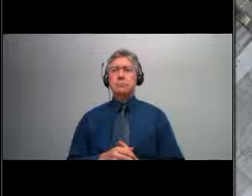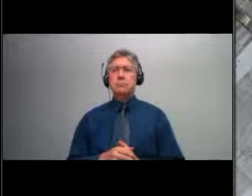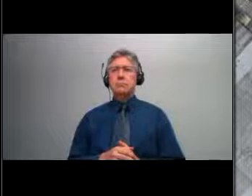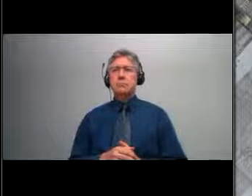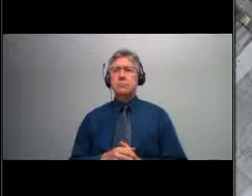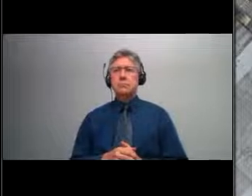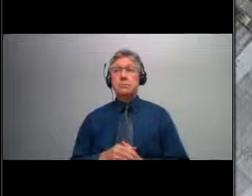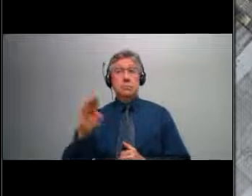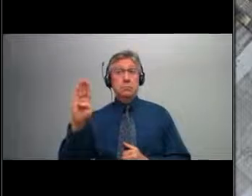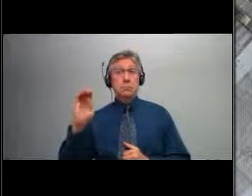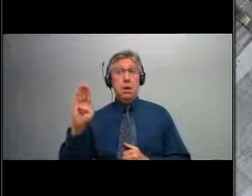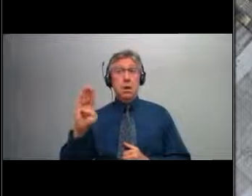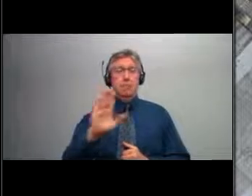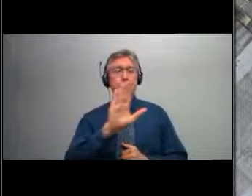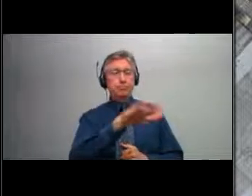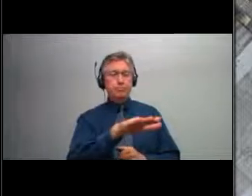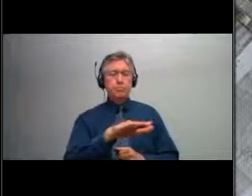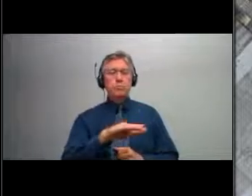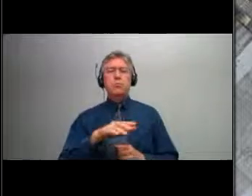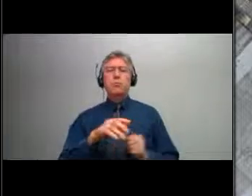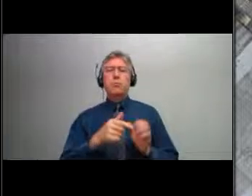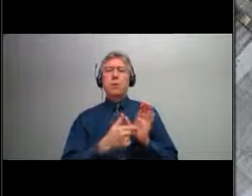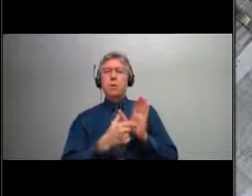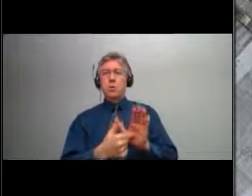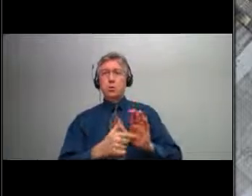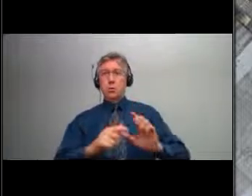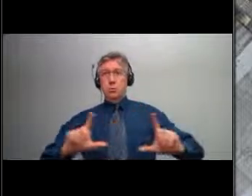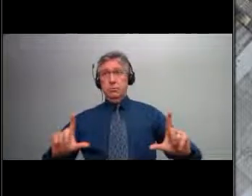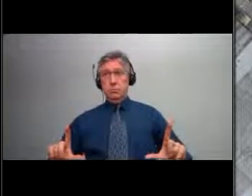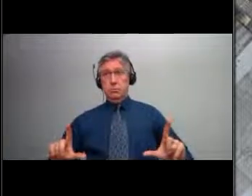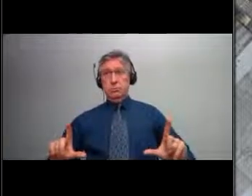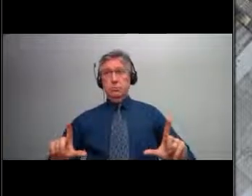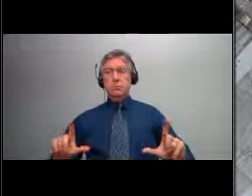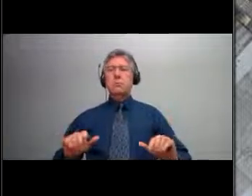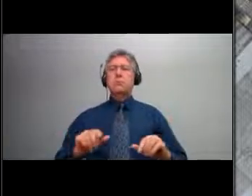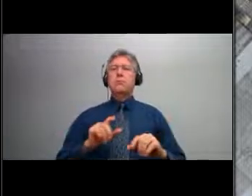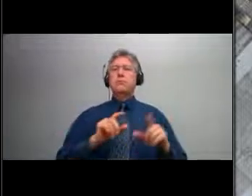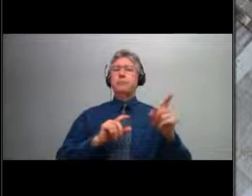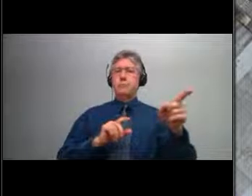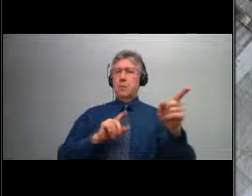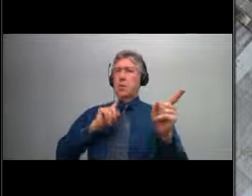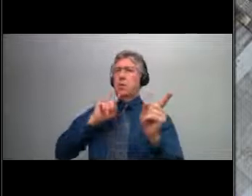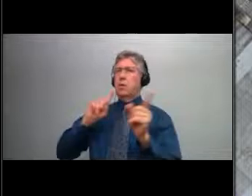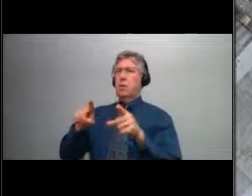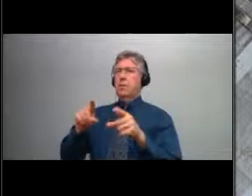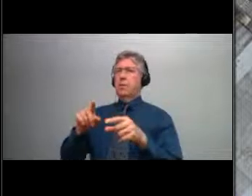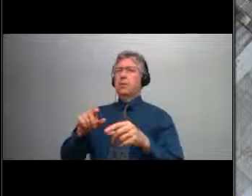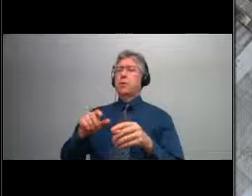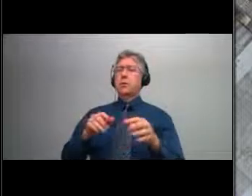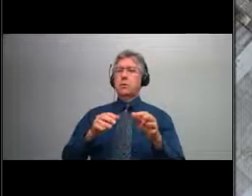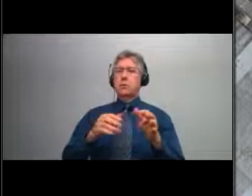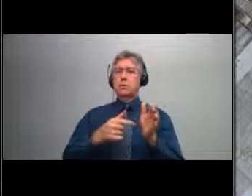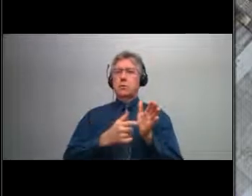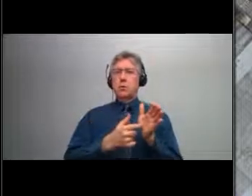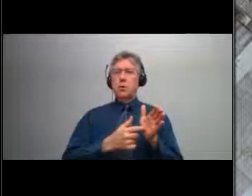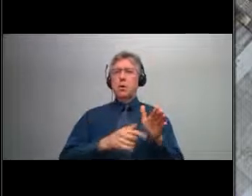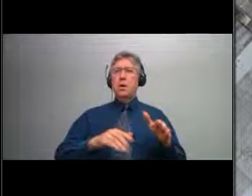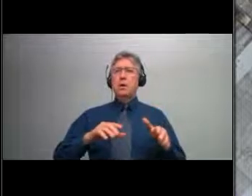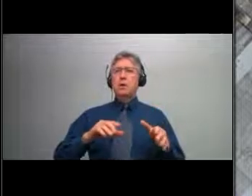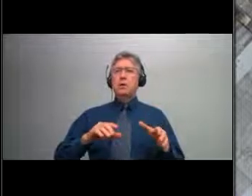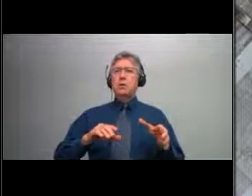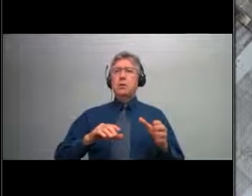Yeah, and that what we're showing now, or as the commenter noted, are at-grade ponds, which would